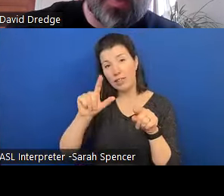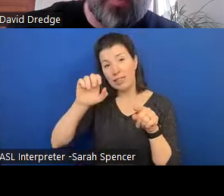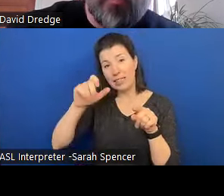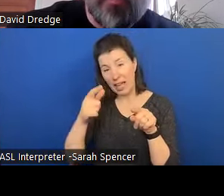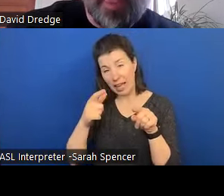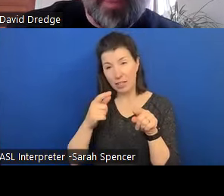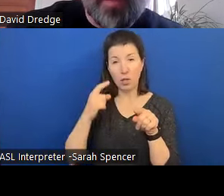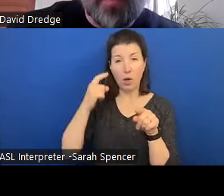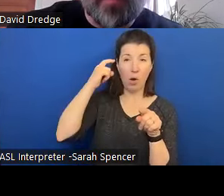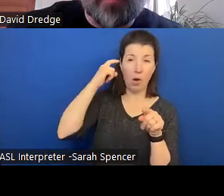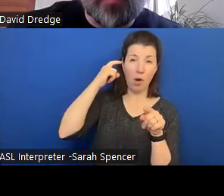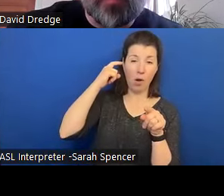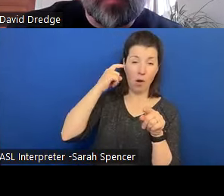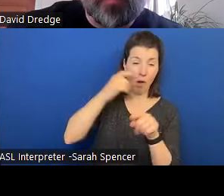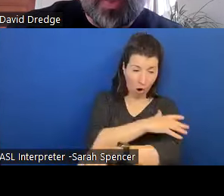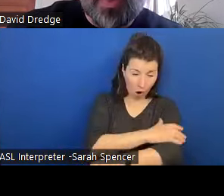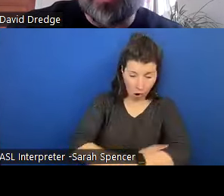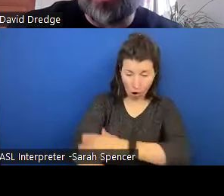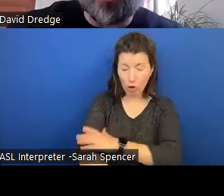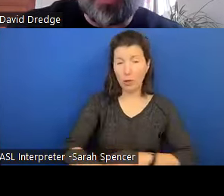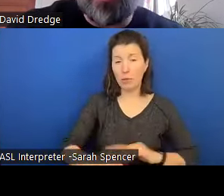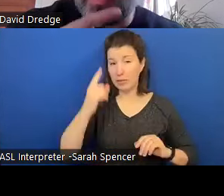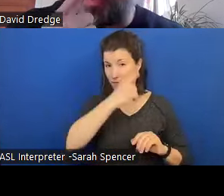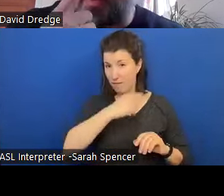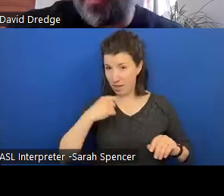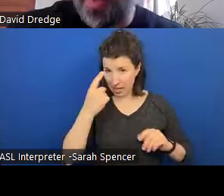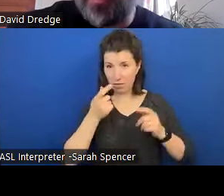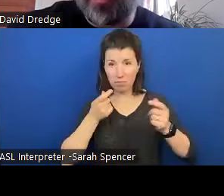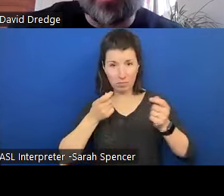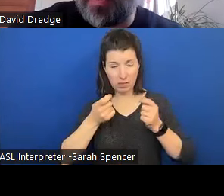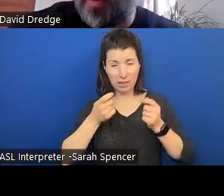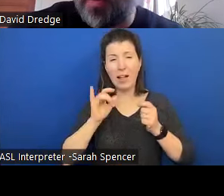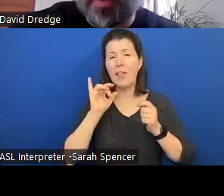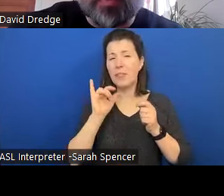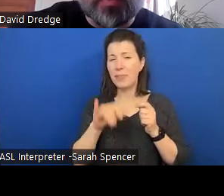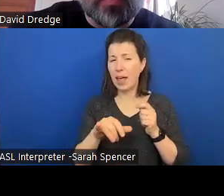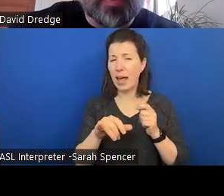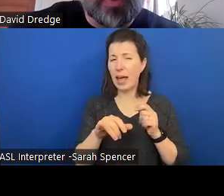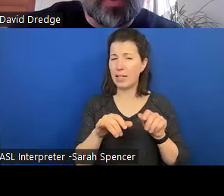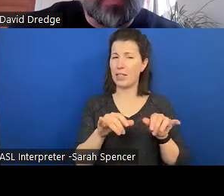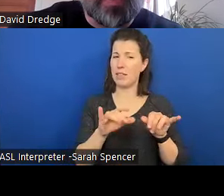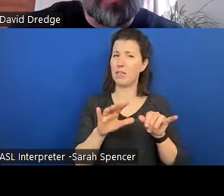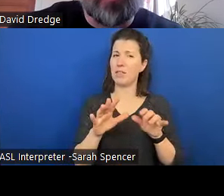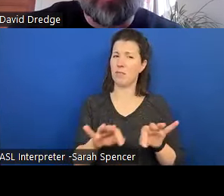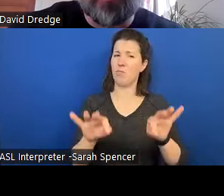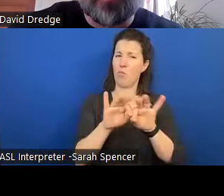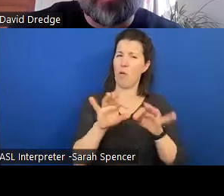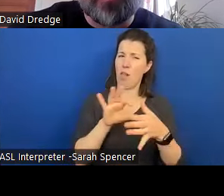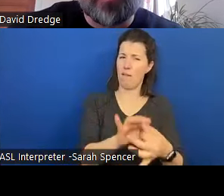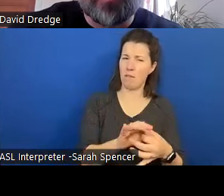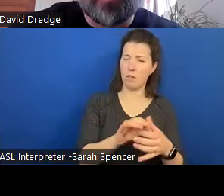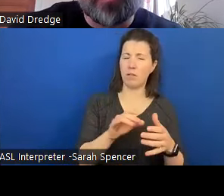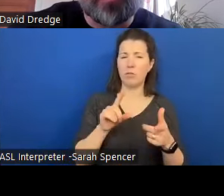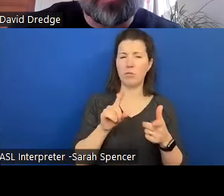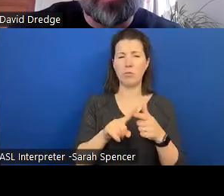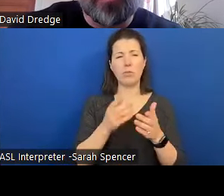face. And this is relevant in some of the patterns of cerebral palsy we're going to talk about.